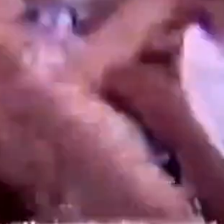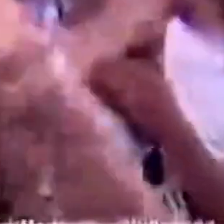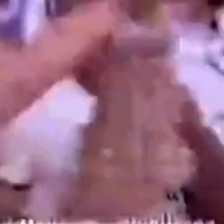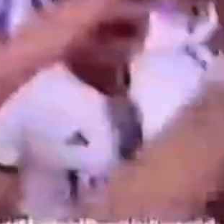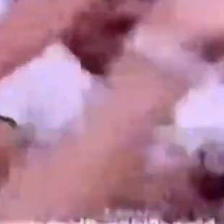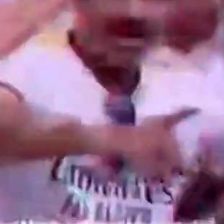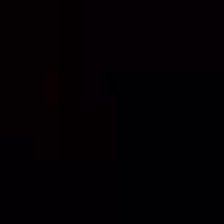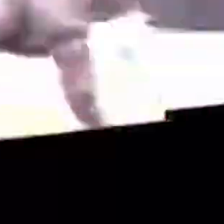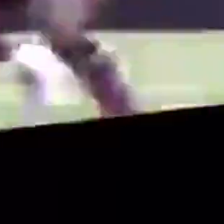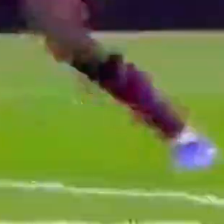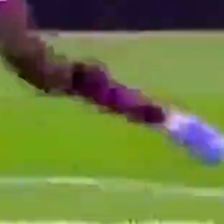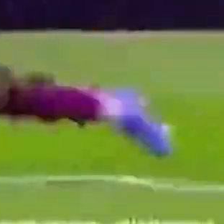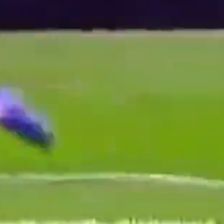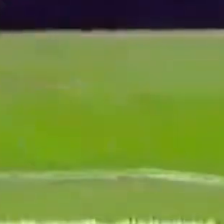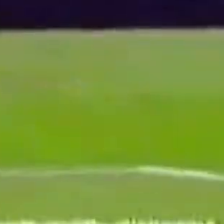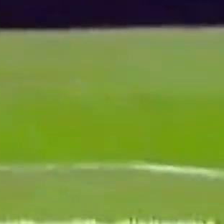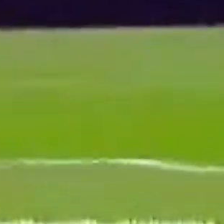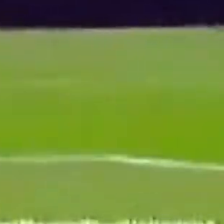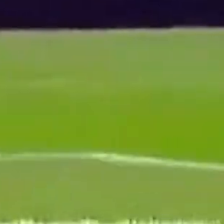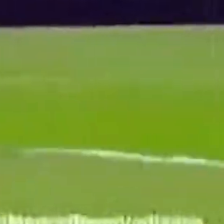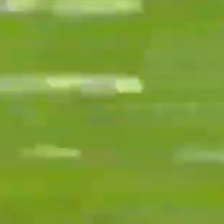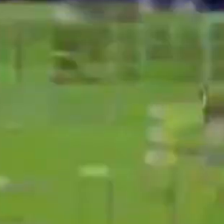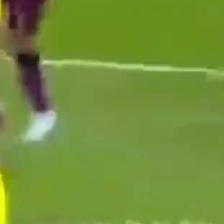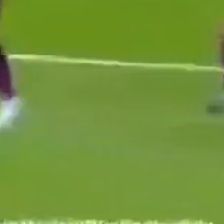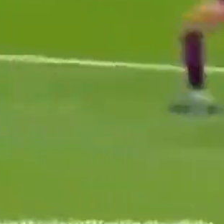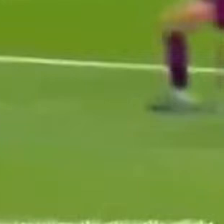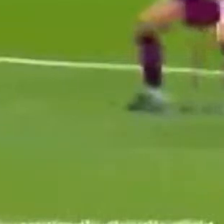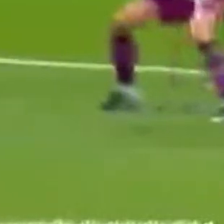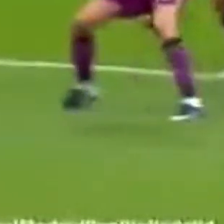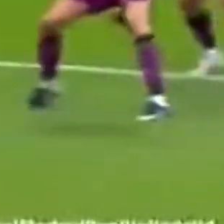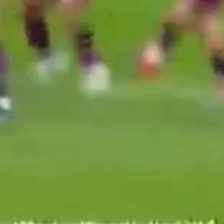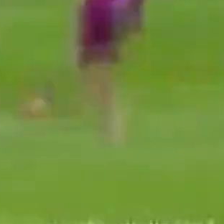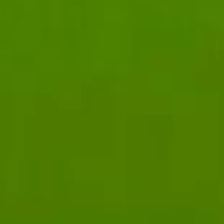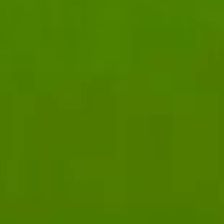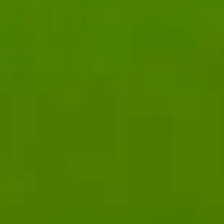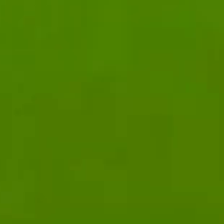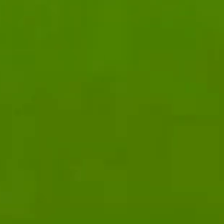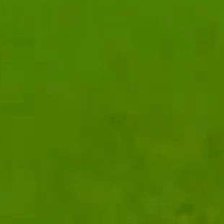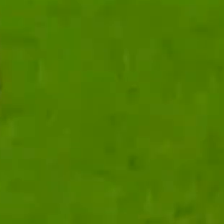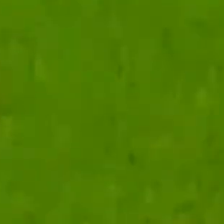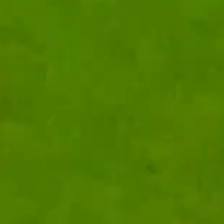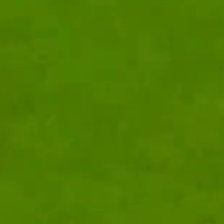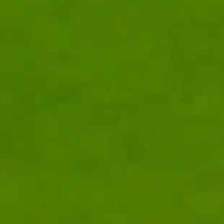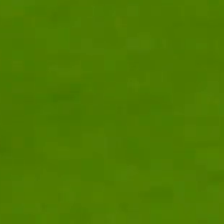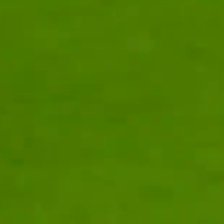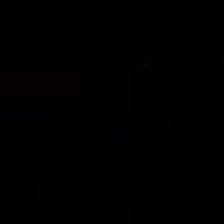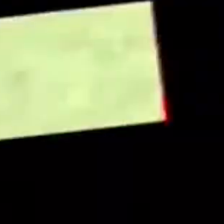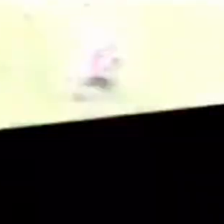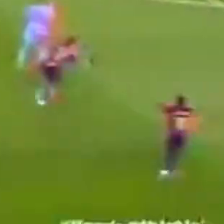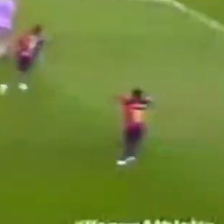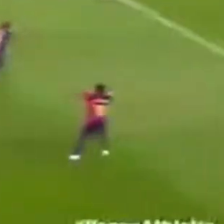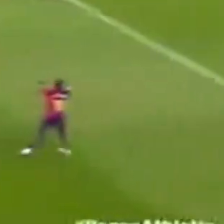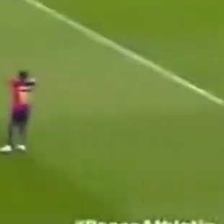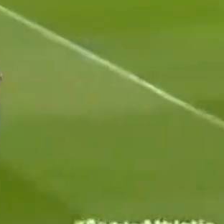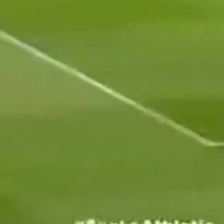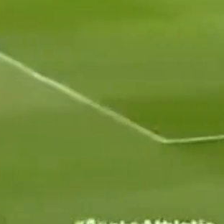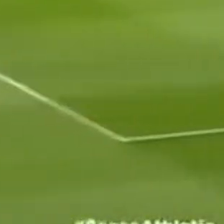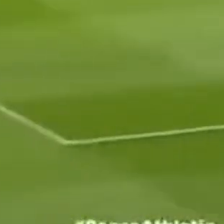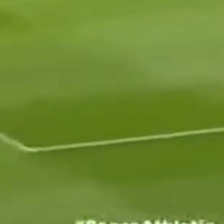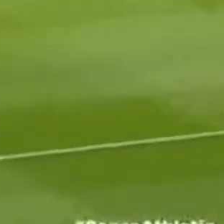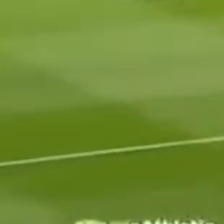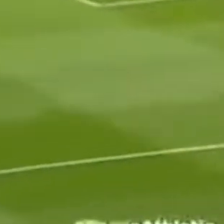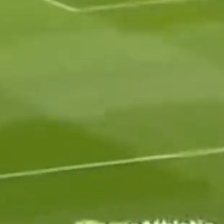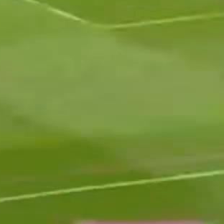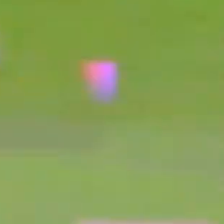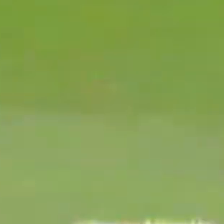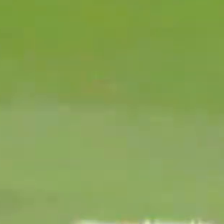Kalewangu! Kick off your summer with top-class football this September live on Top Star. For only 180 kwacha until a classic